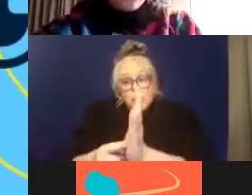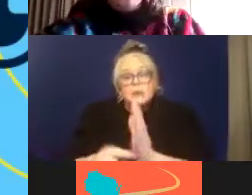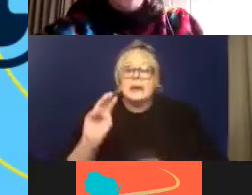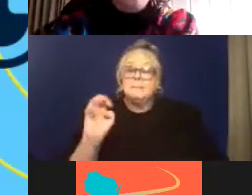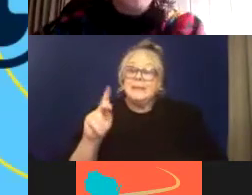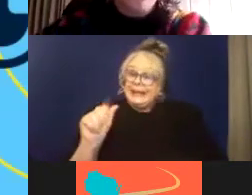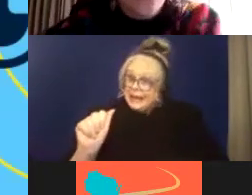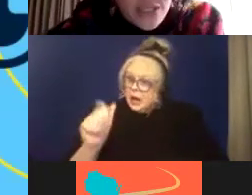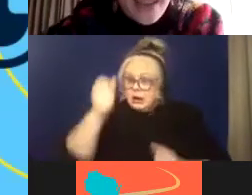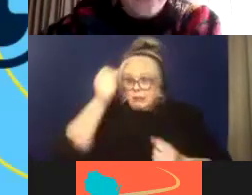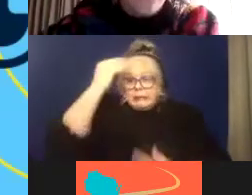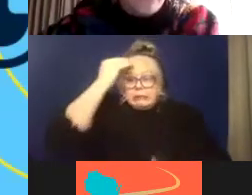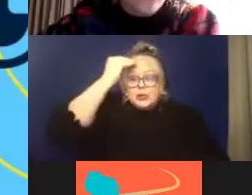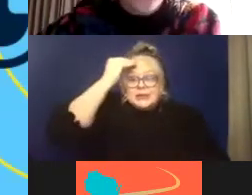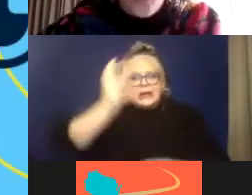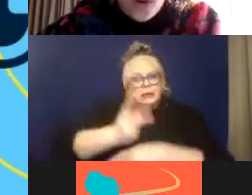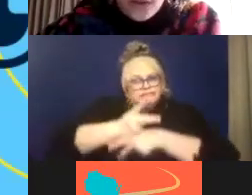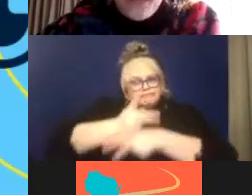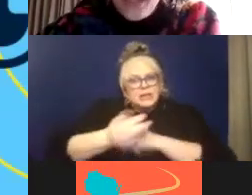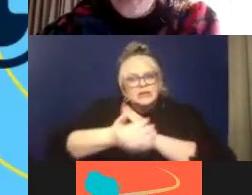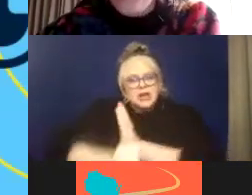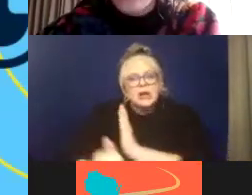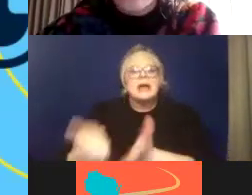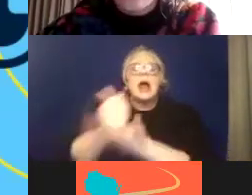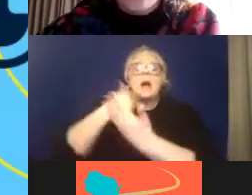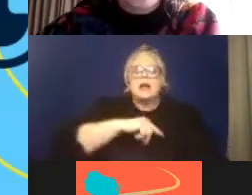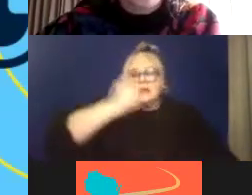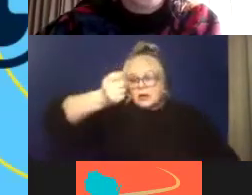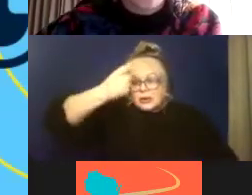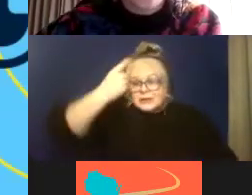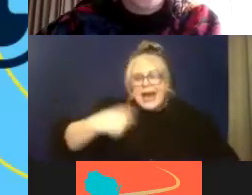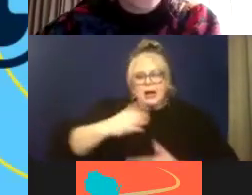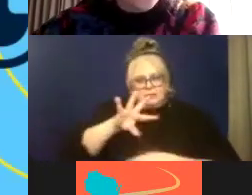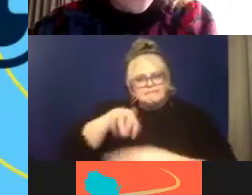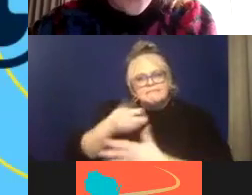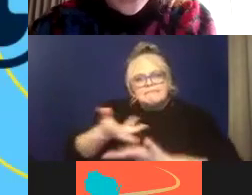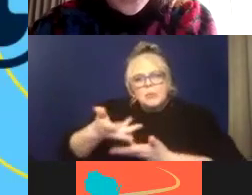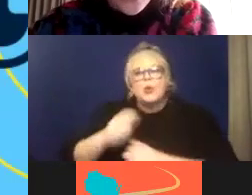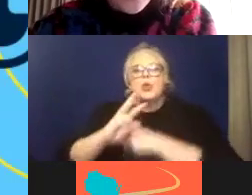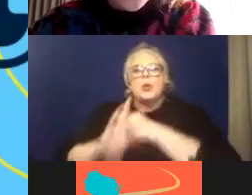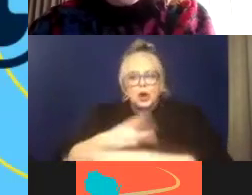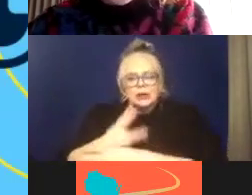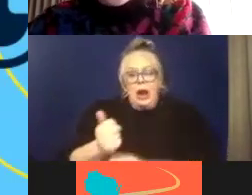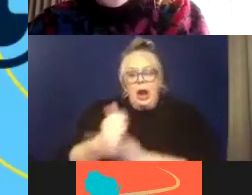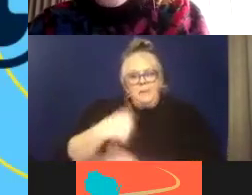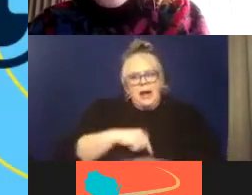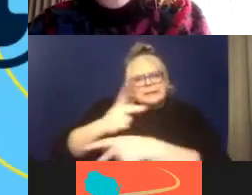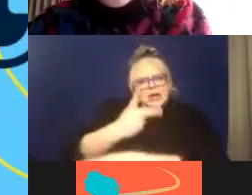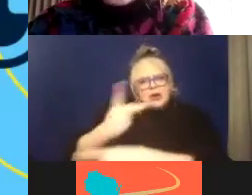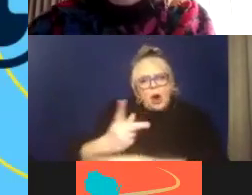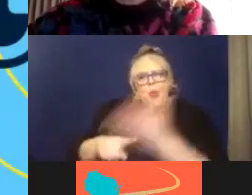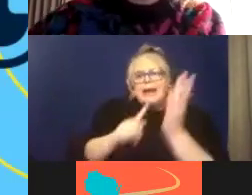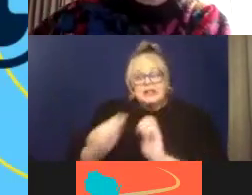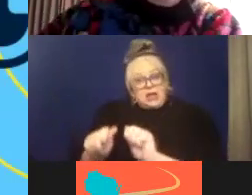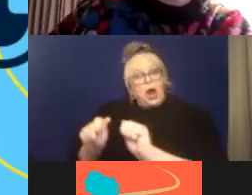literacy skills help us to understand and engage with the world. Media literacy helps us distinguish credible information from misinformation.